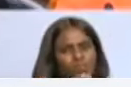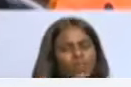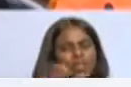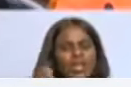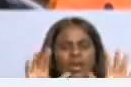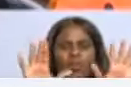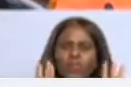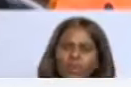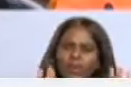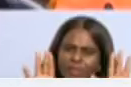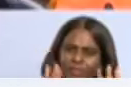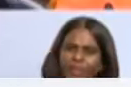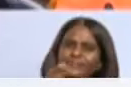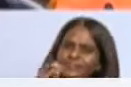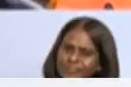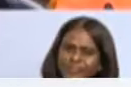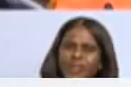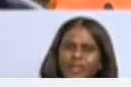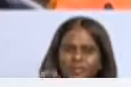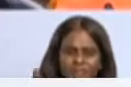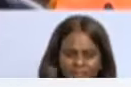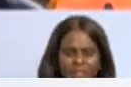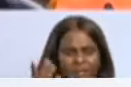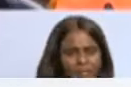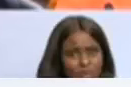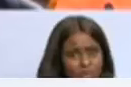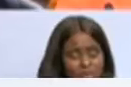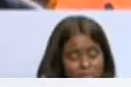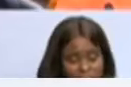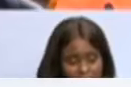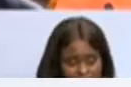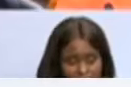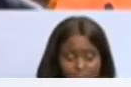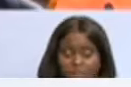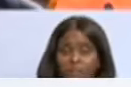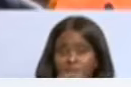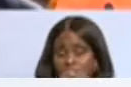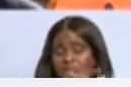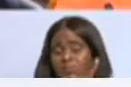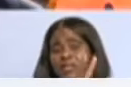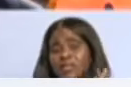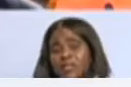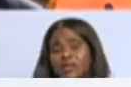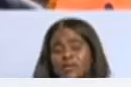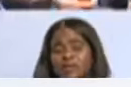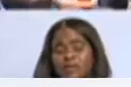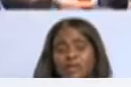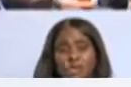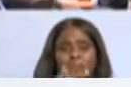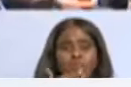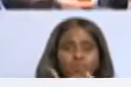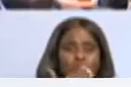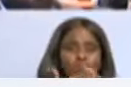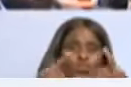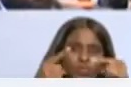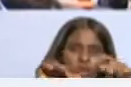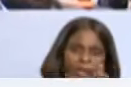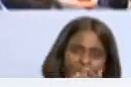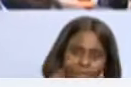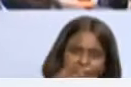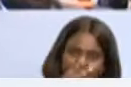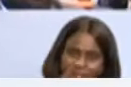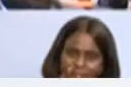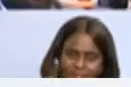tremendously increased as compared to the same period in 2023. Progress, that's how you measure it.